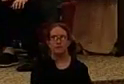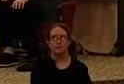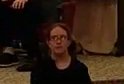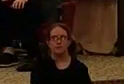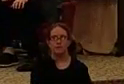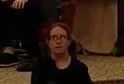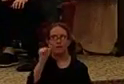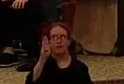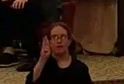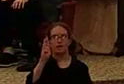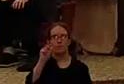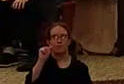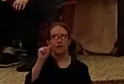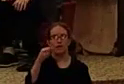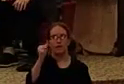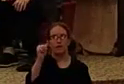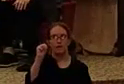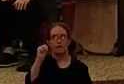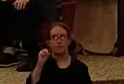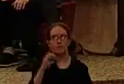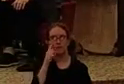You're going to be Abraham.